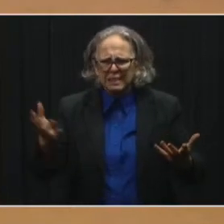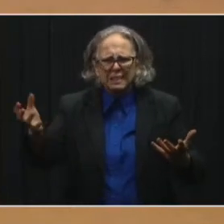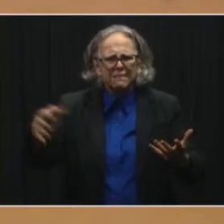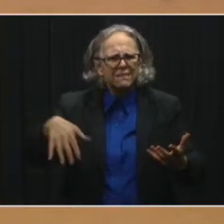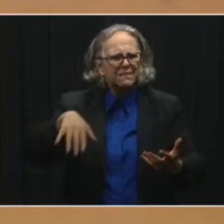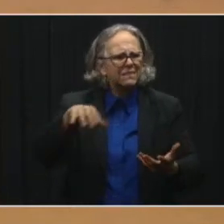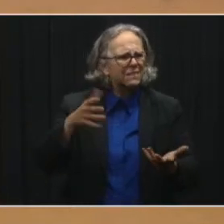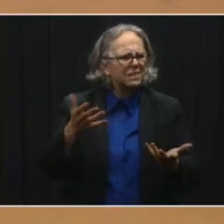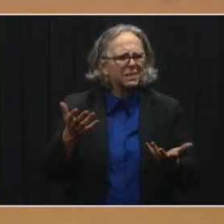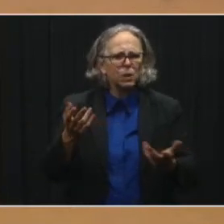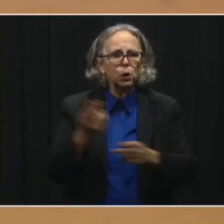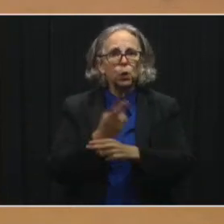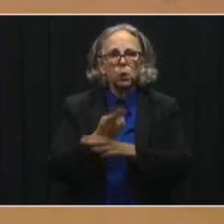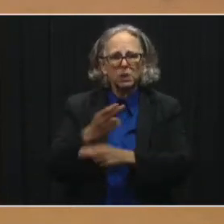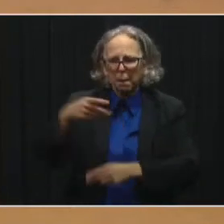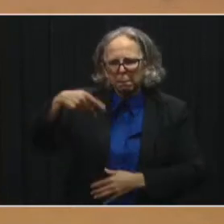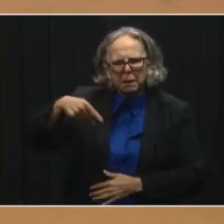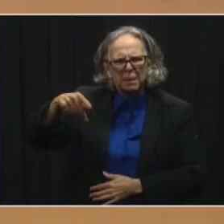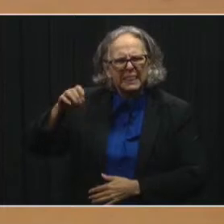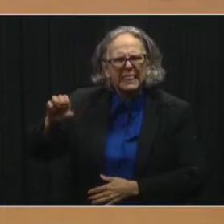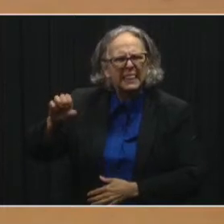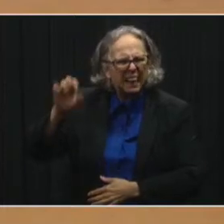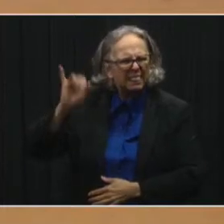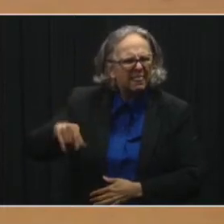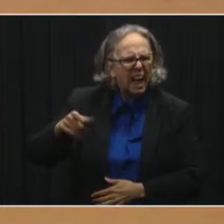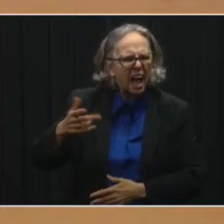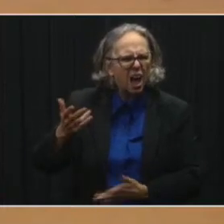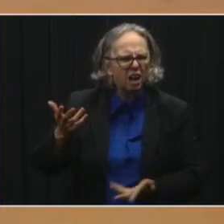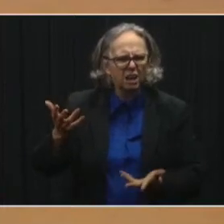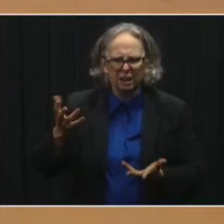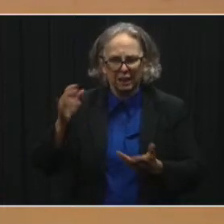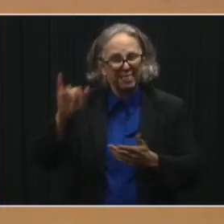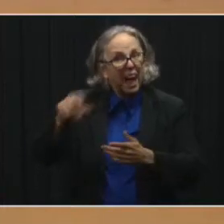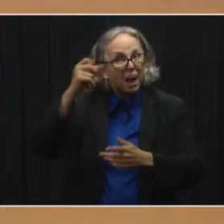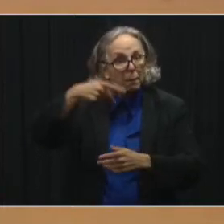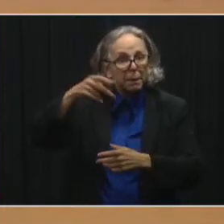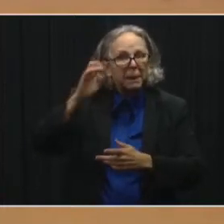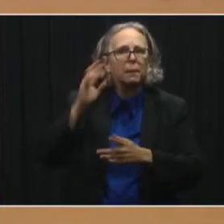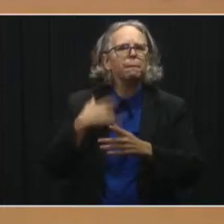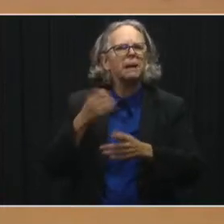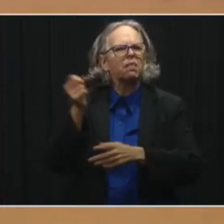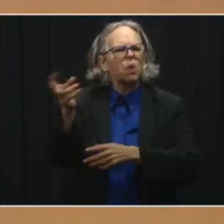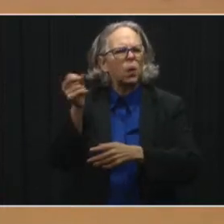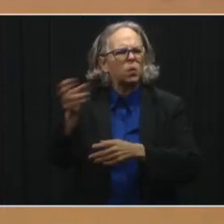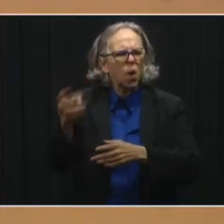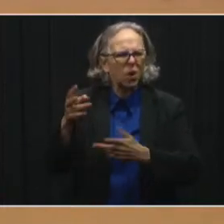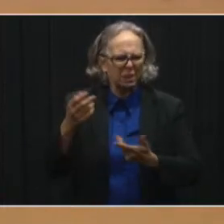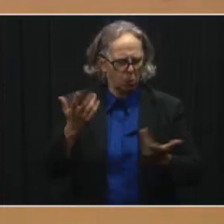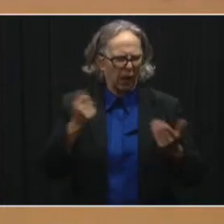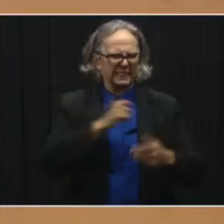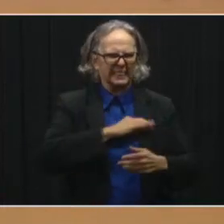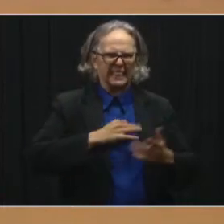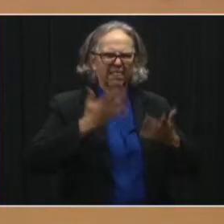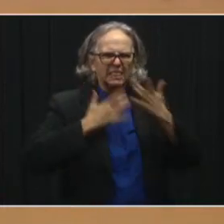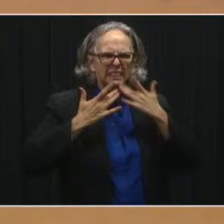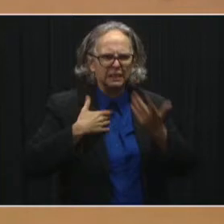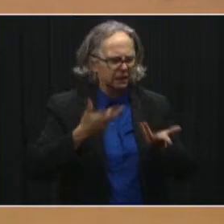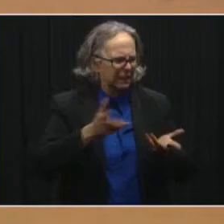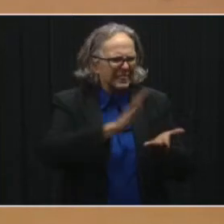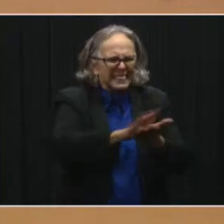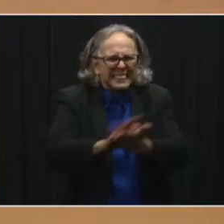PPE that is disposable because we're short-staffed in the sanitary situation in the hospital to reuse some of